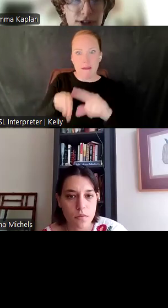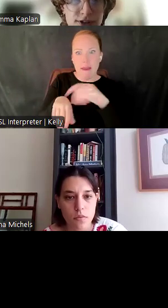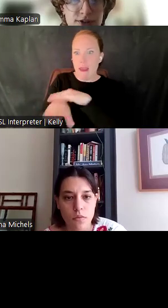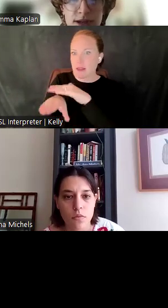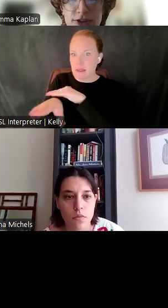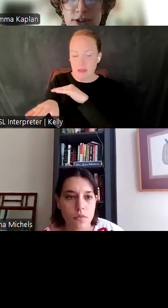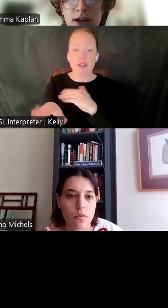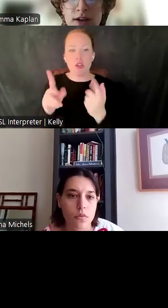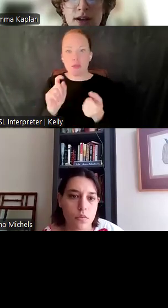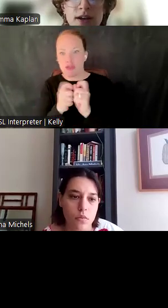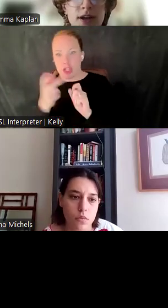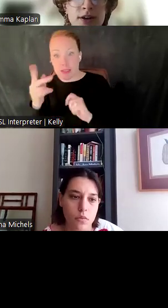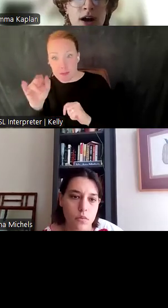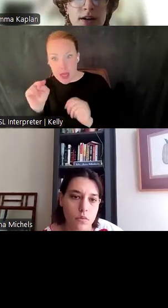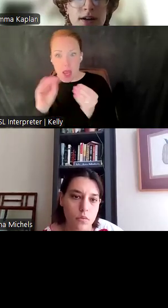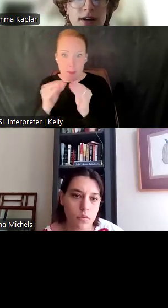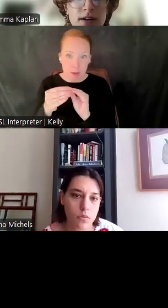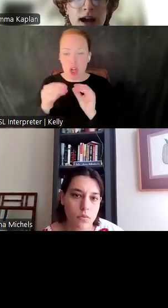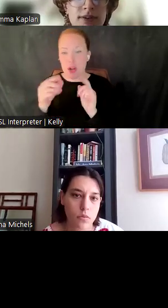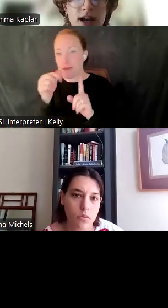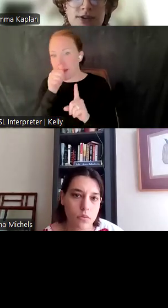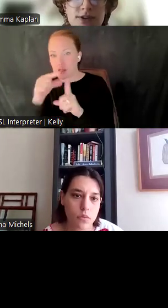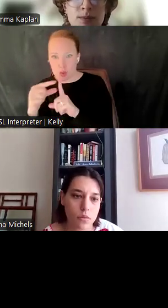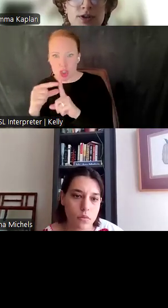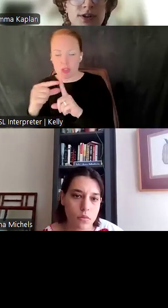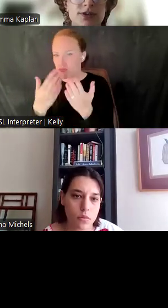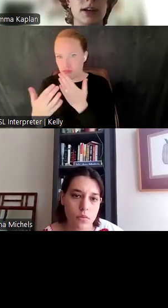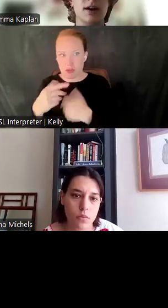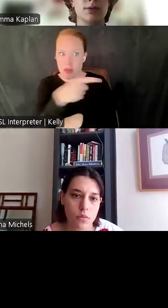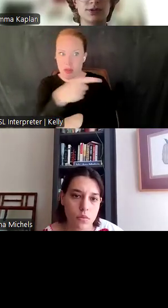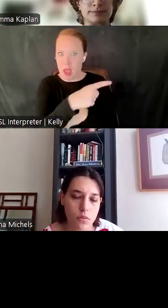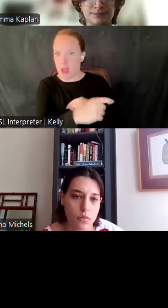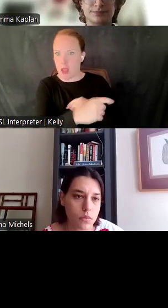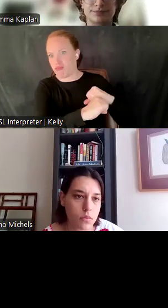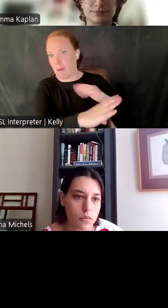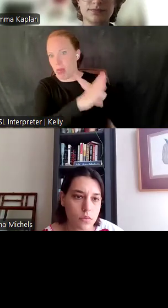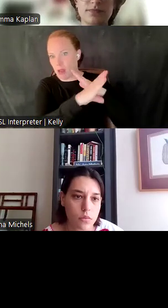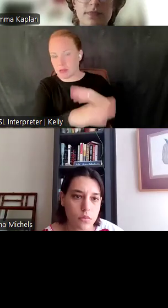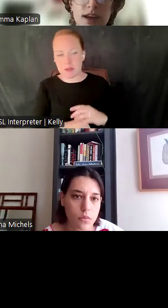be adjusted to make sure that they're not having access anymore to these accounts.